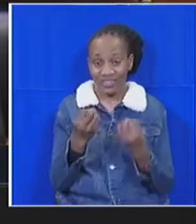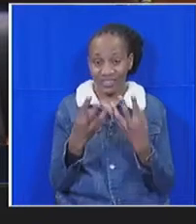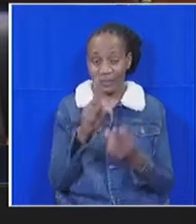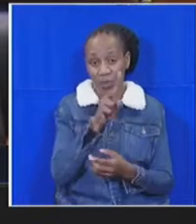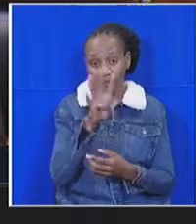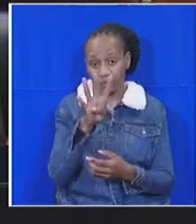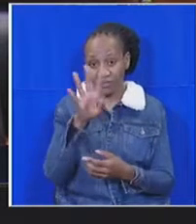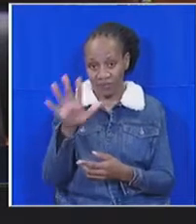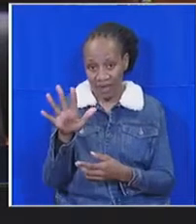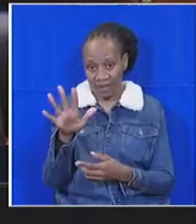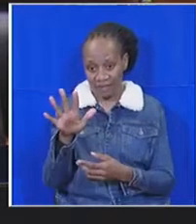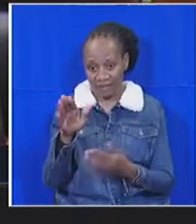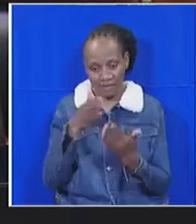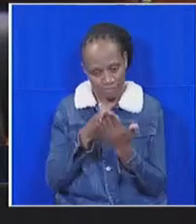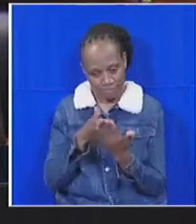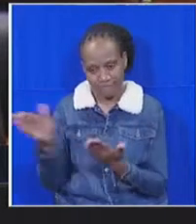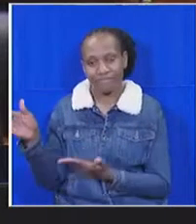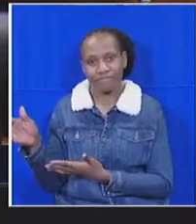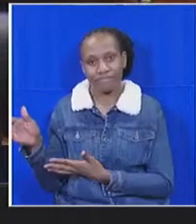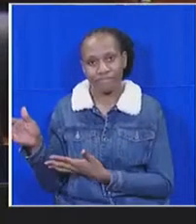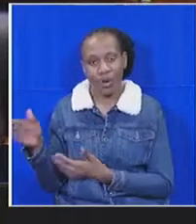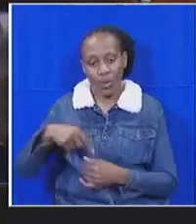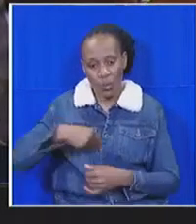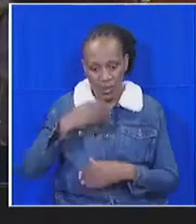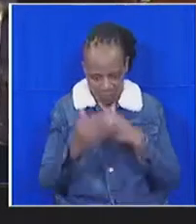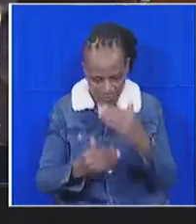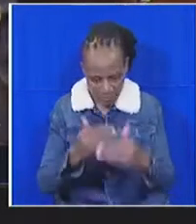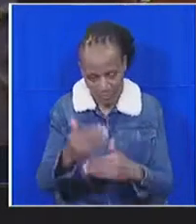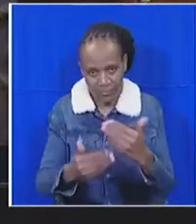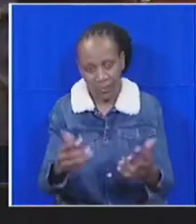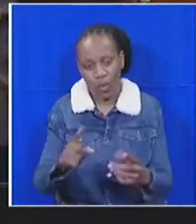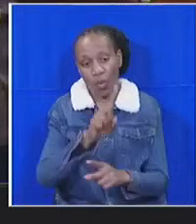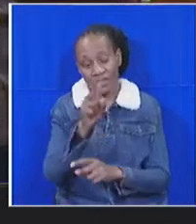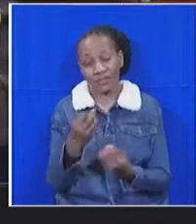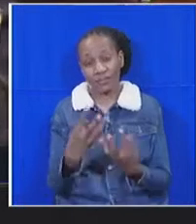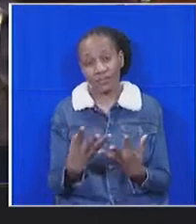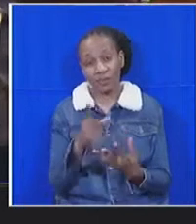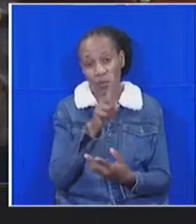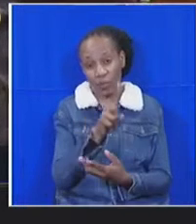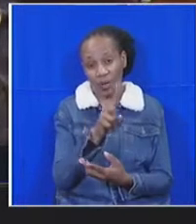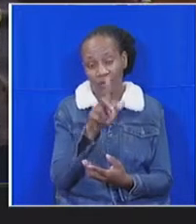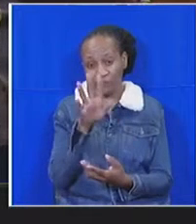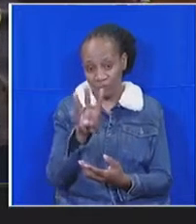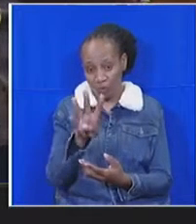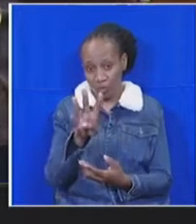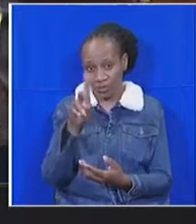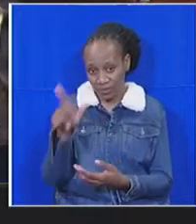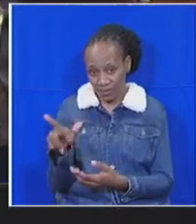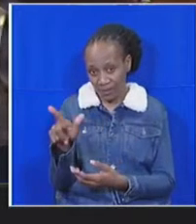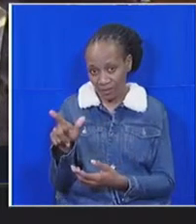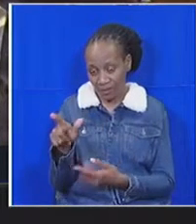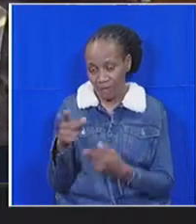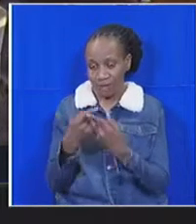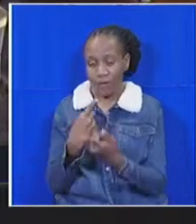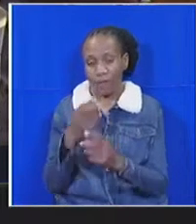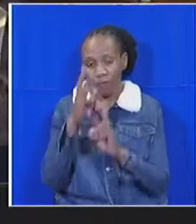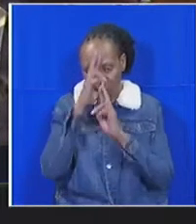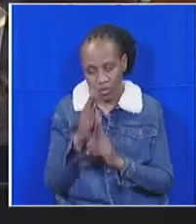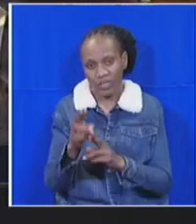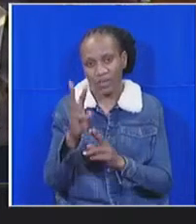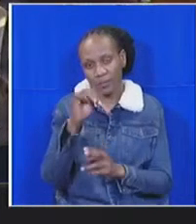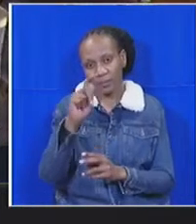145 falls off, and we continue to question 147, asked by